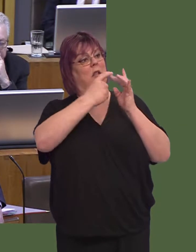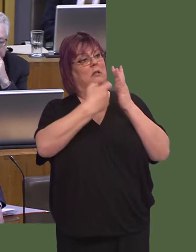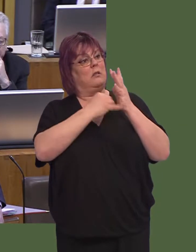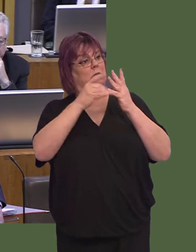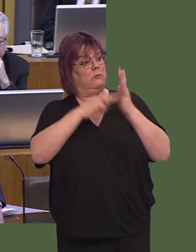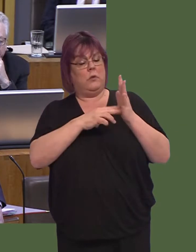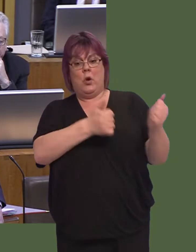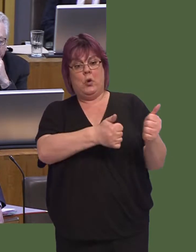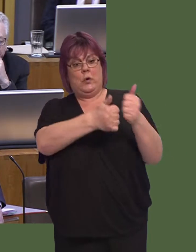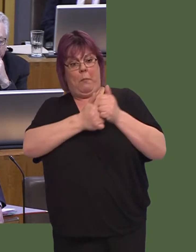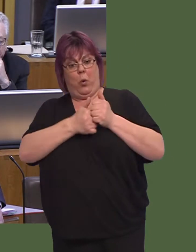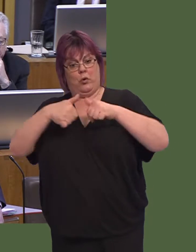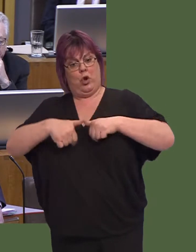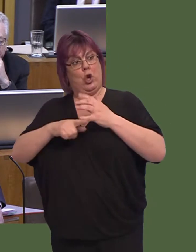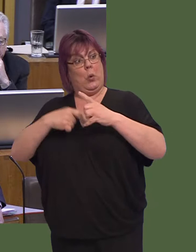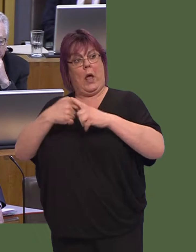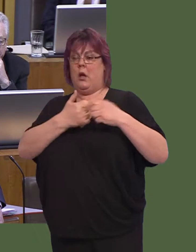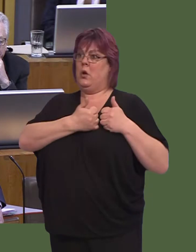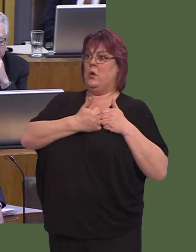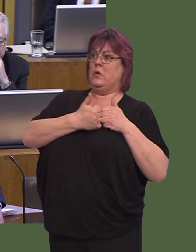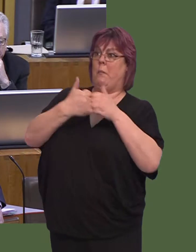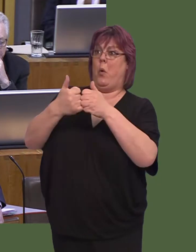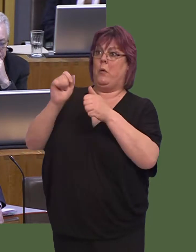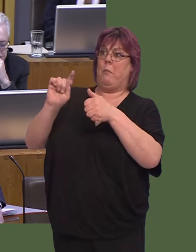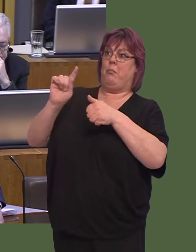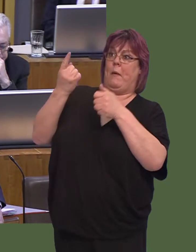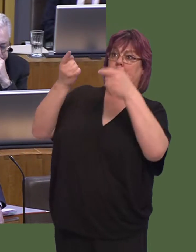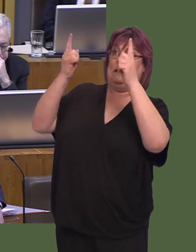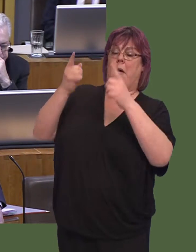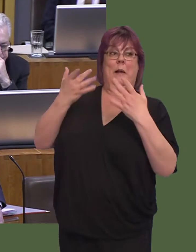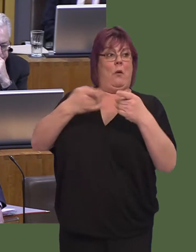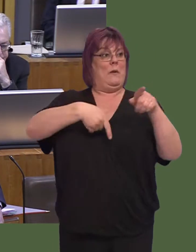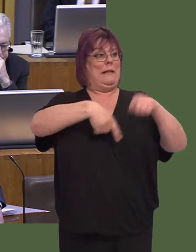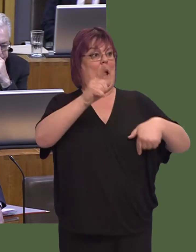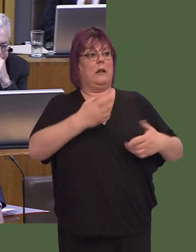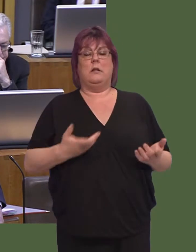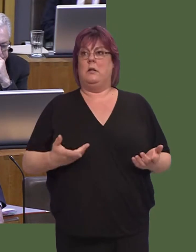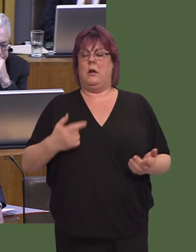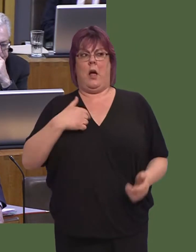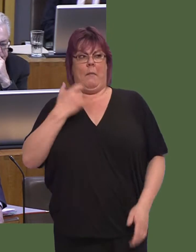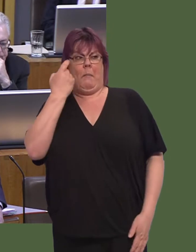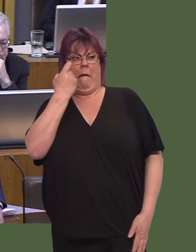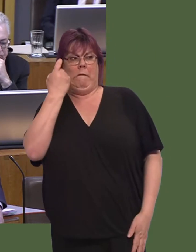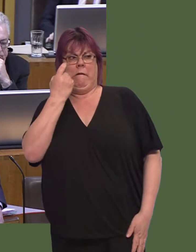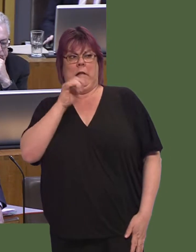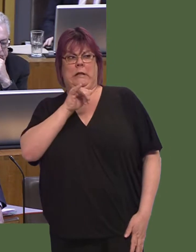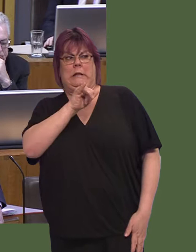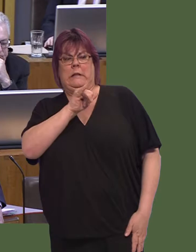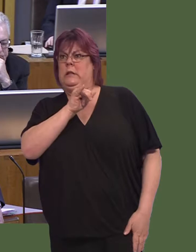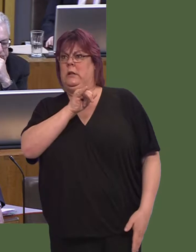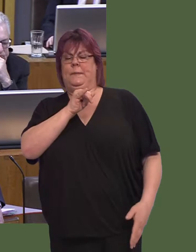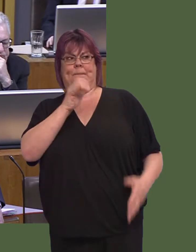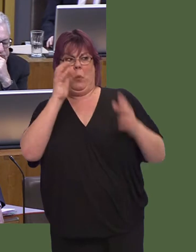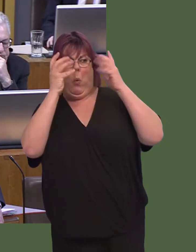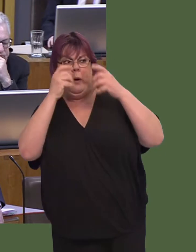the UK and was wholly supportive of the Prime Minister's position, and he has been sacked as a result of it. Now, that does trouble me. What does